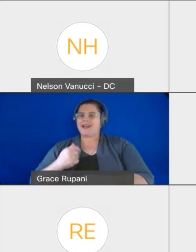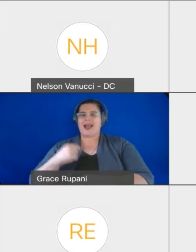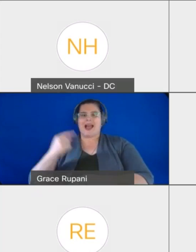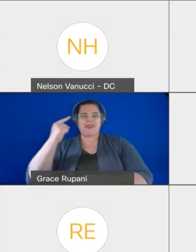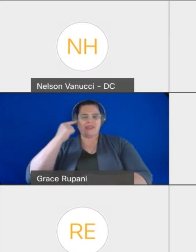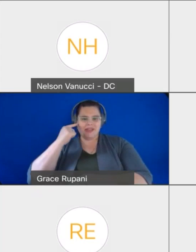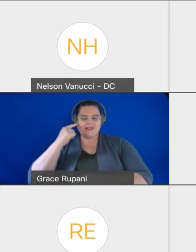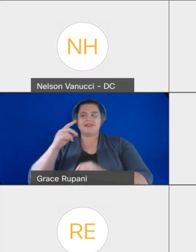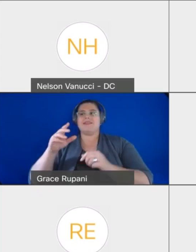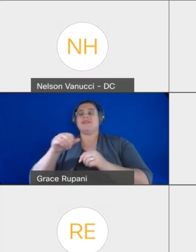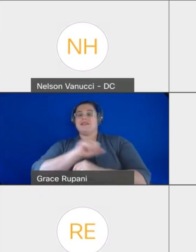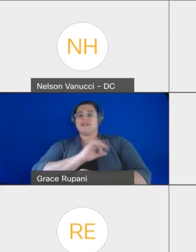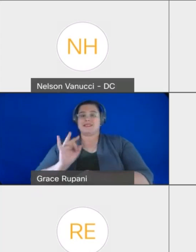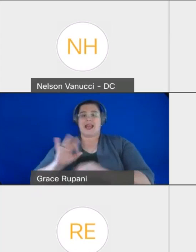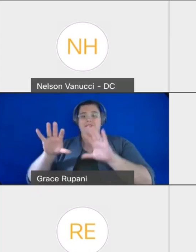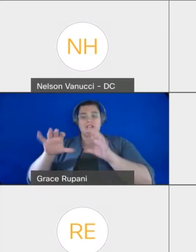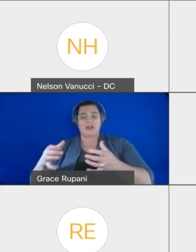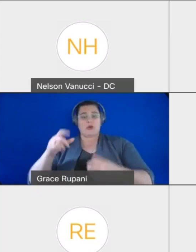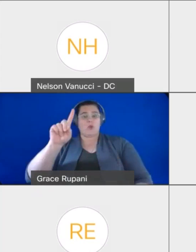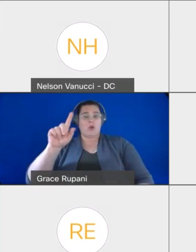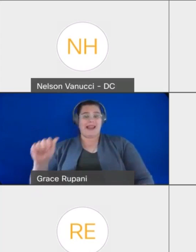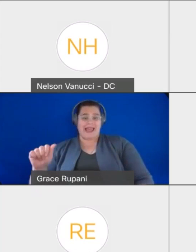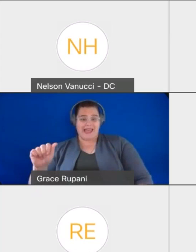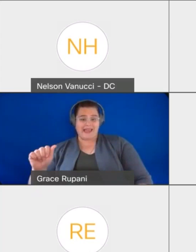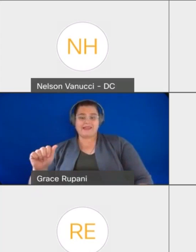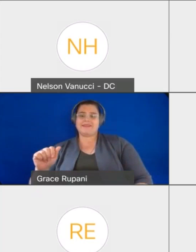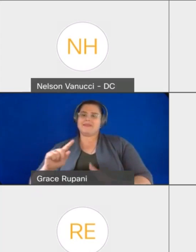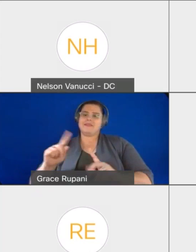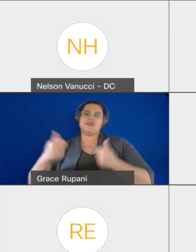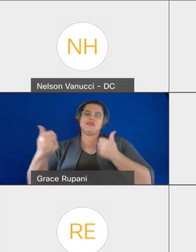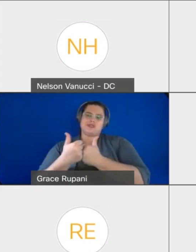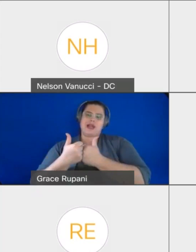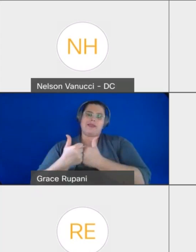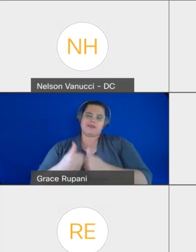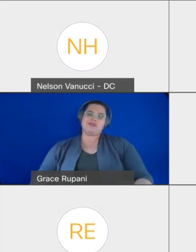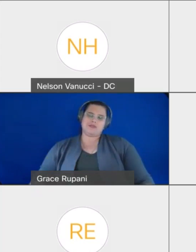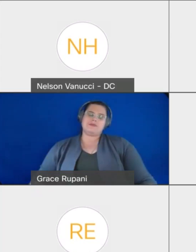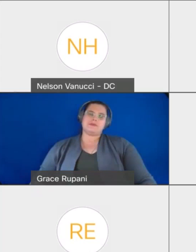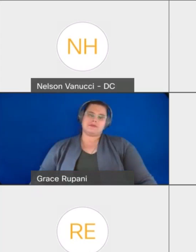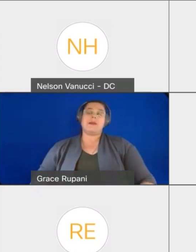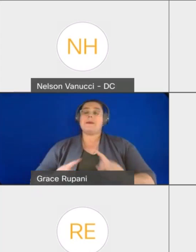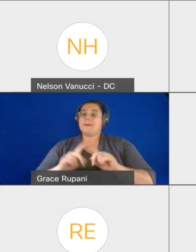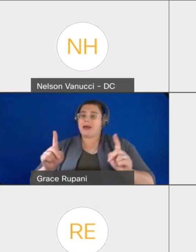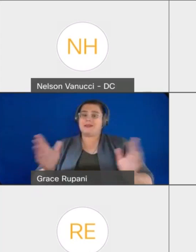the staff will be challenging. I would invite you, however, to look at